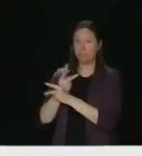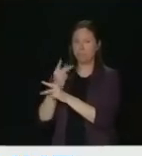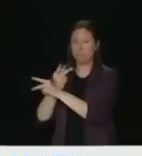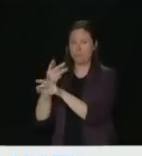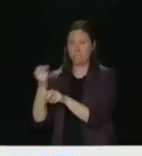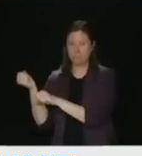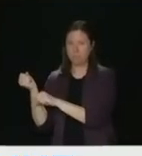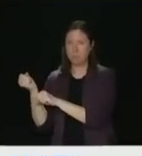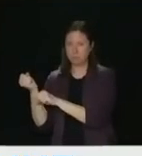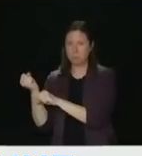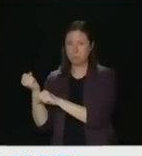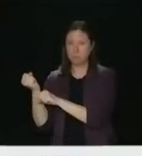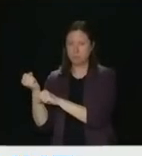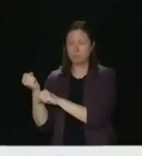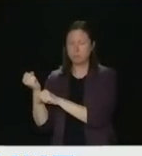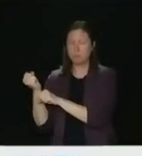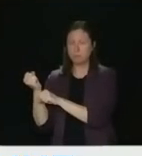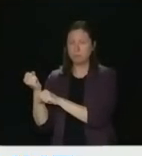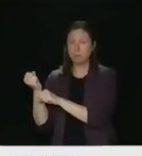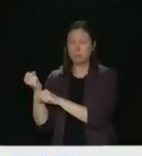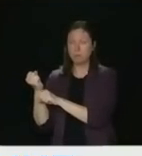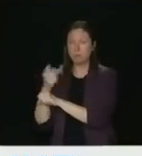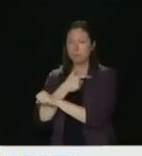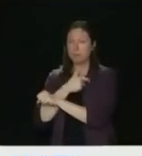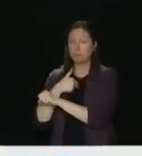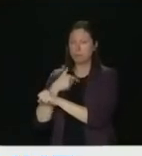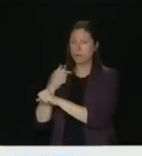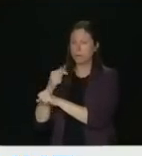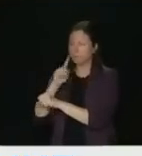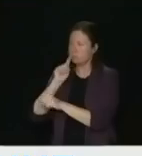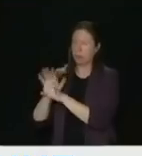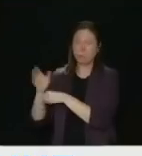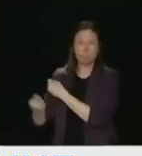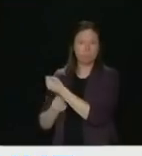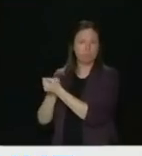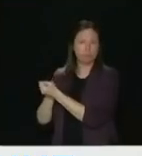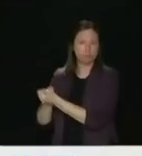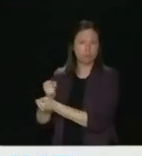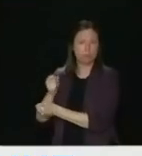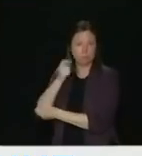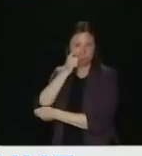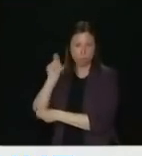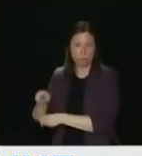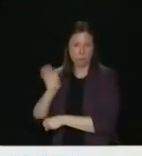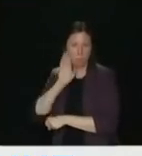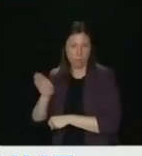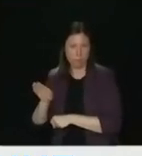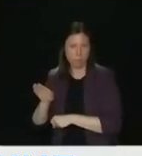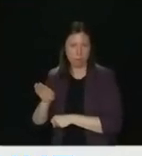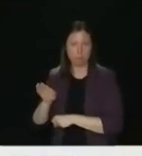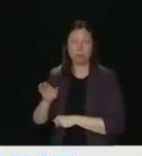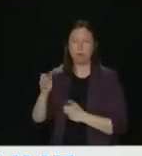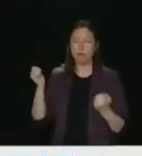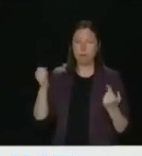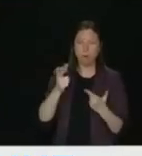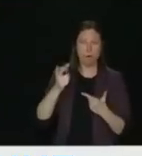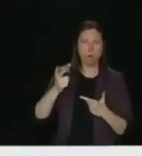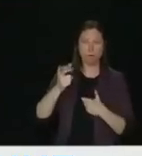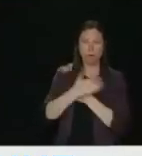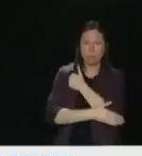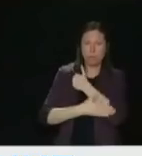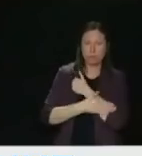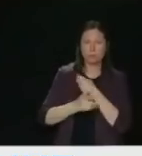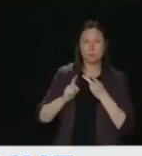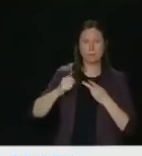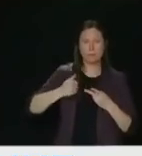rapidly, and we are showing our resolve. It's important for Canadians and the world to know that